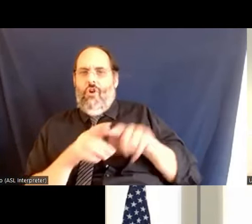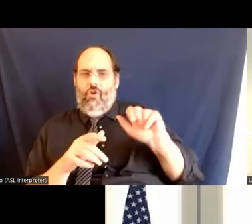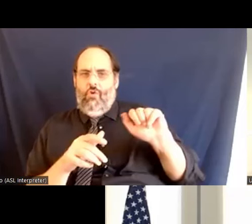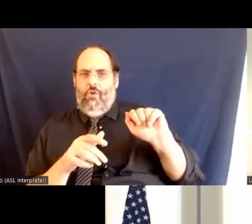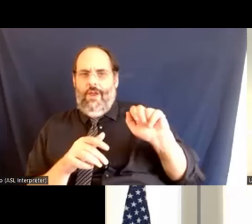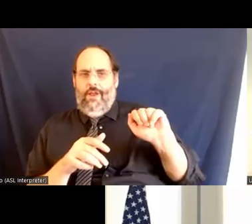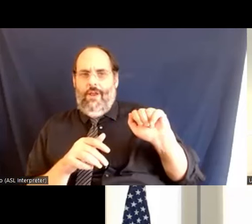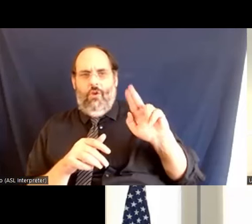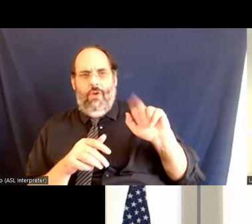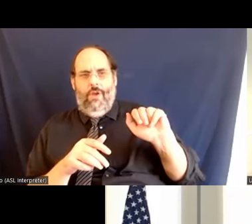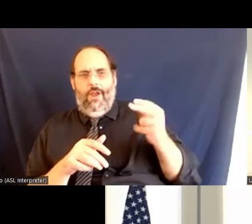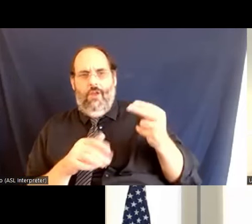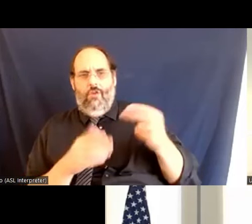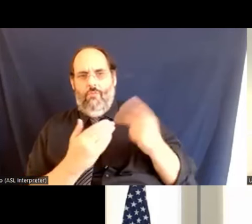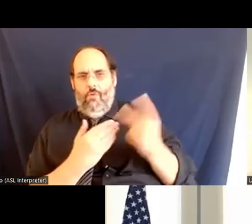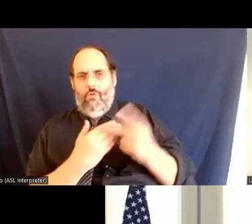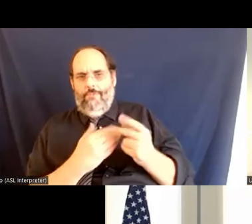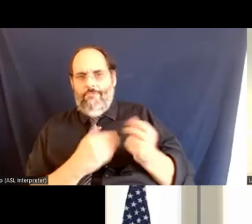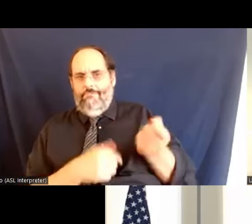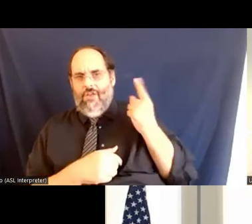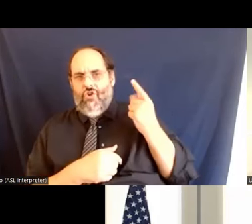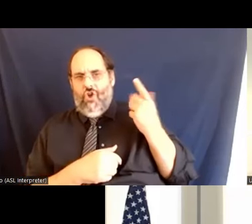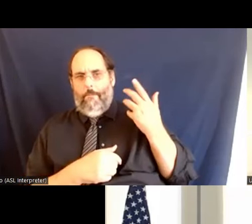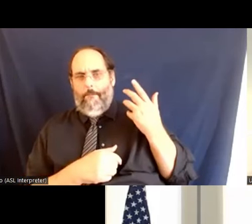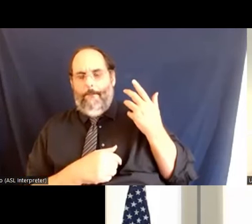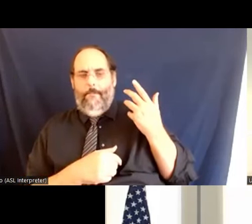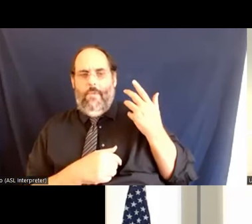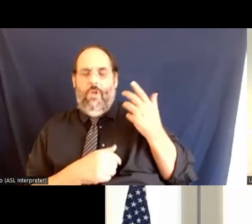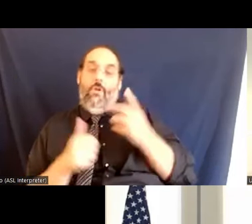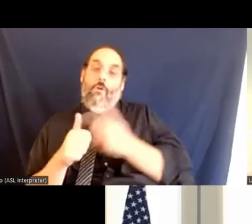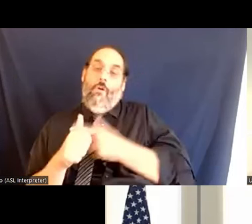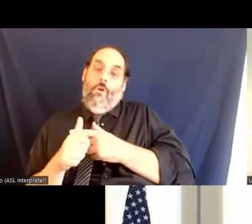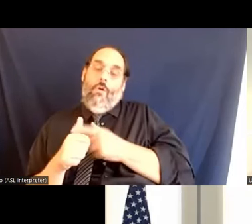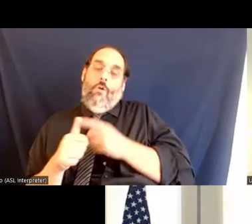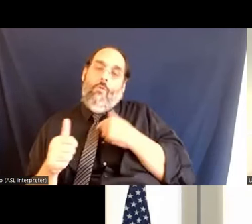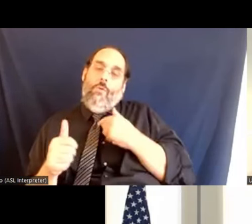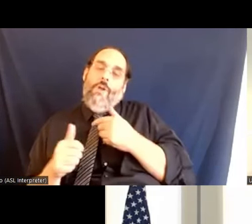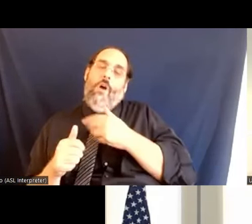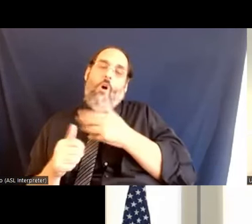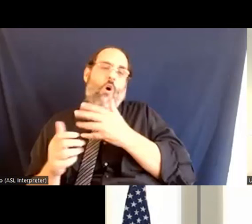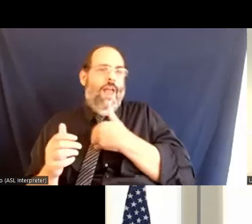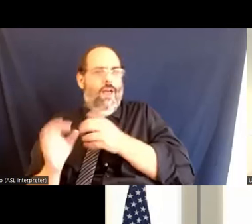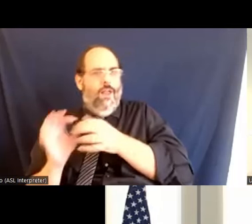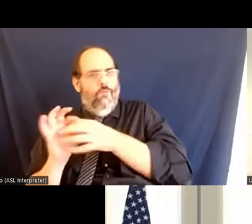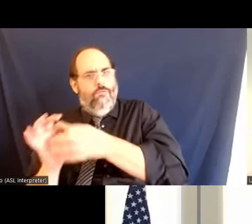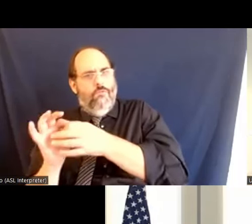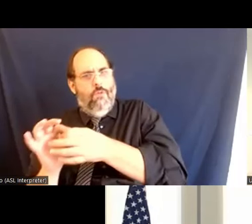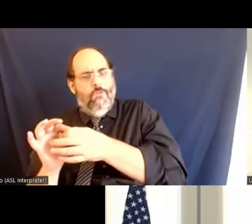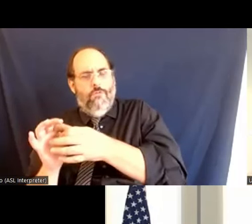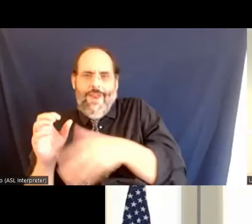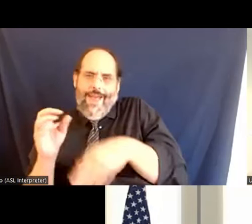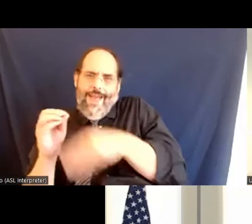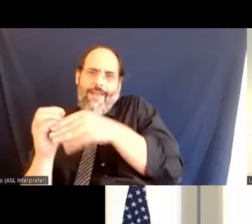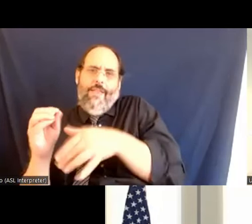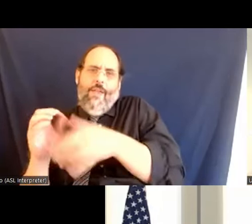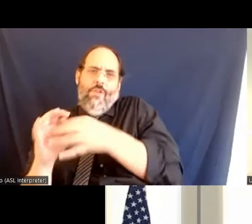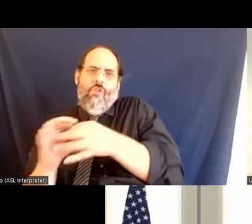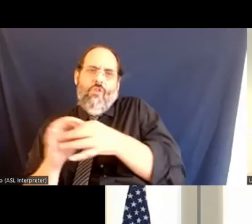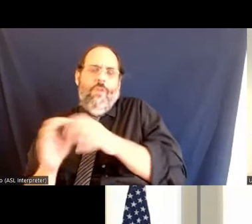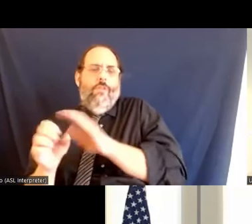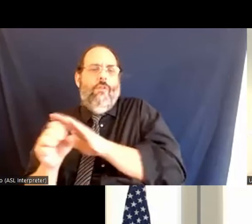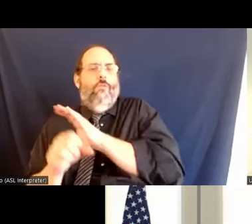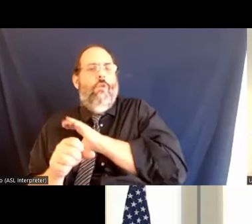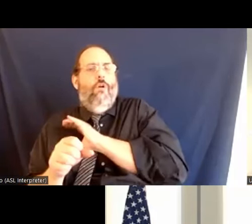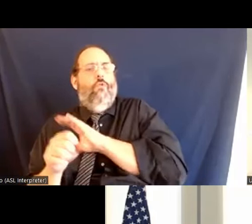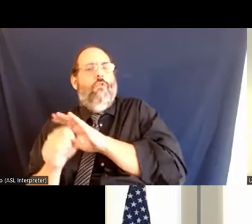Hate. For our first event, we built on existing relationships, deep existing relationships with law enforcement